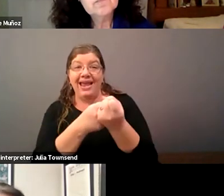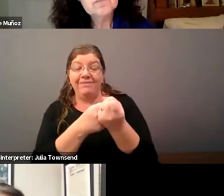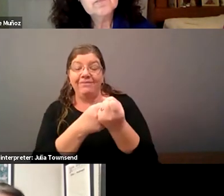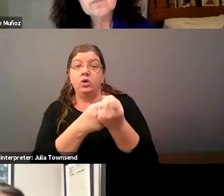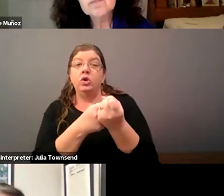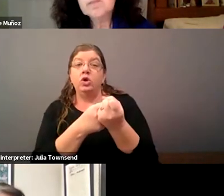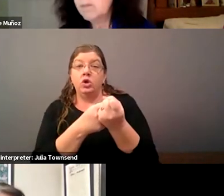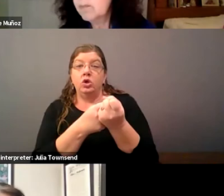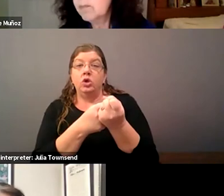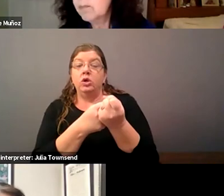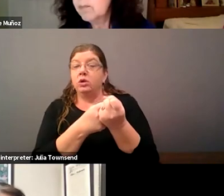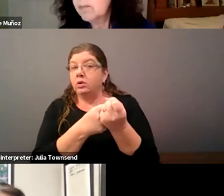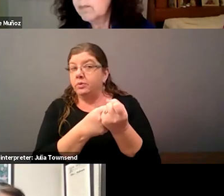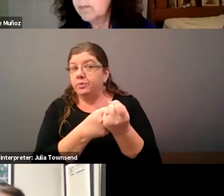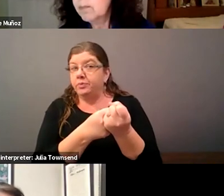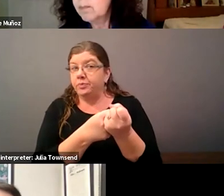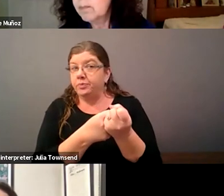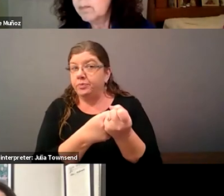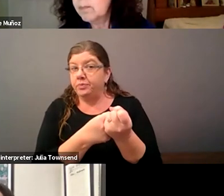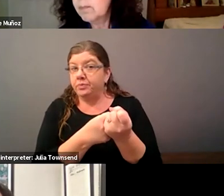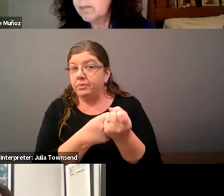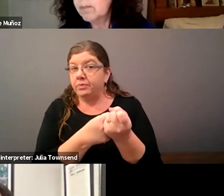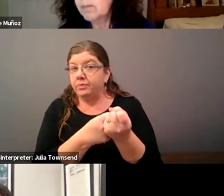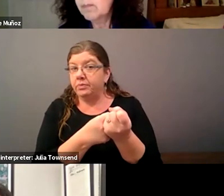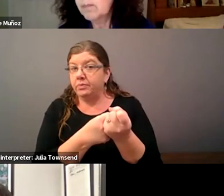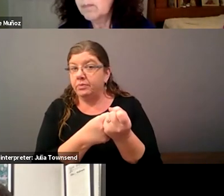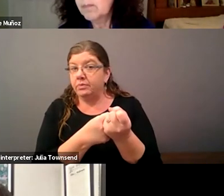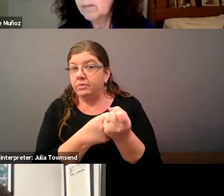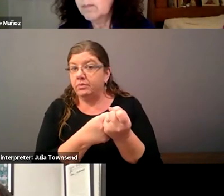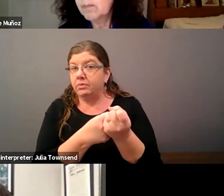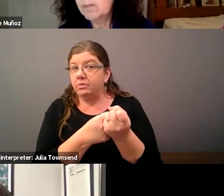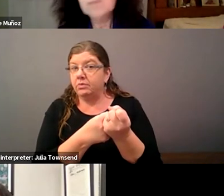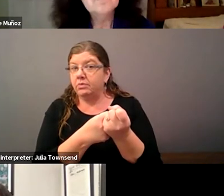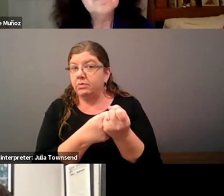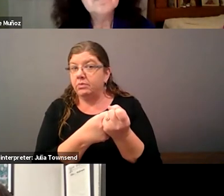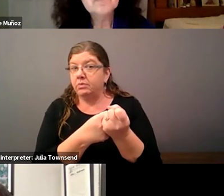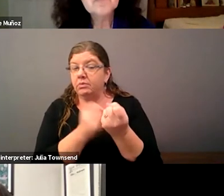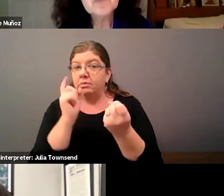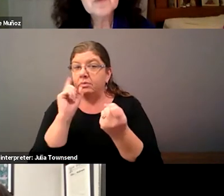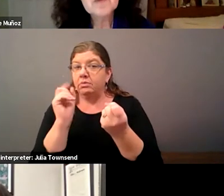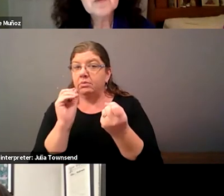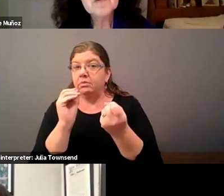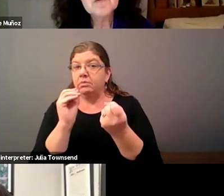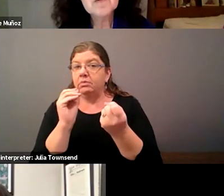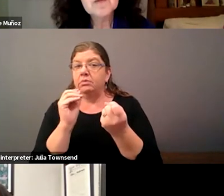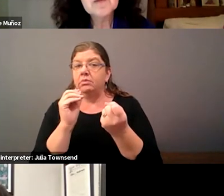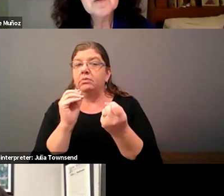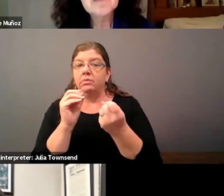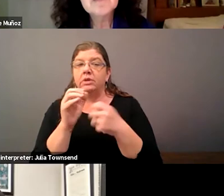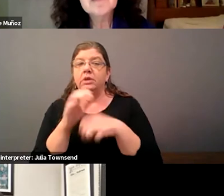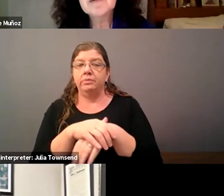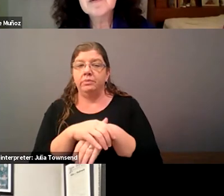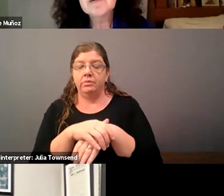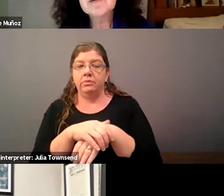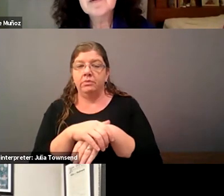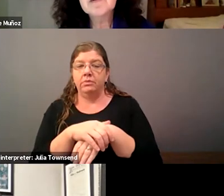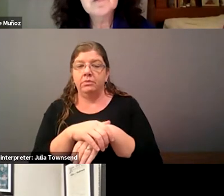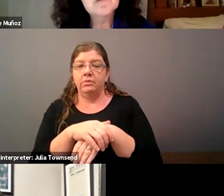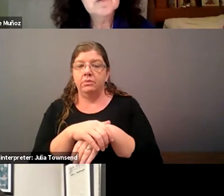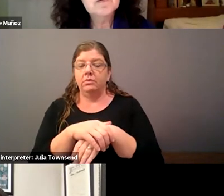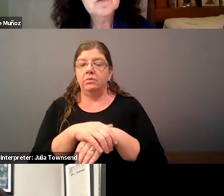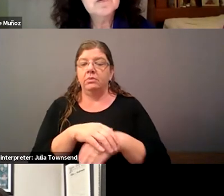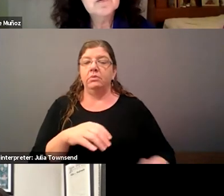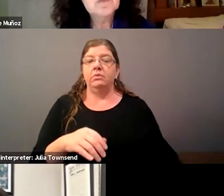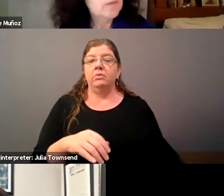actually i'm going to change it to english i'm sorry is that okay yes that's fine gracias